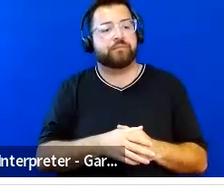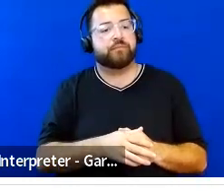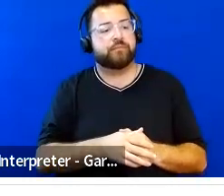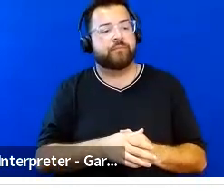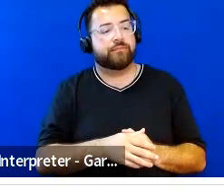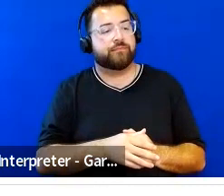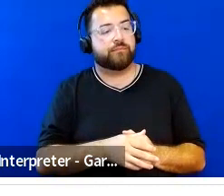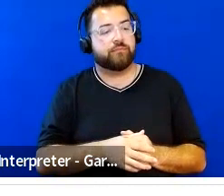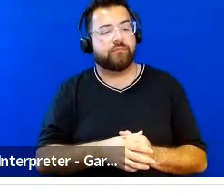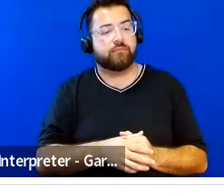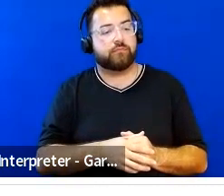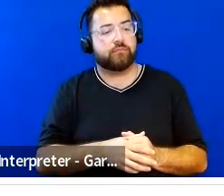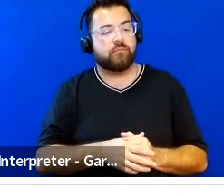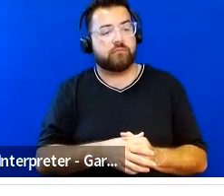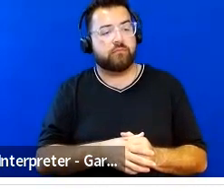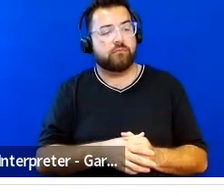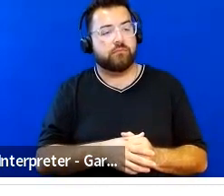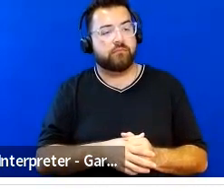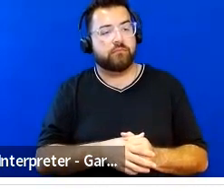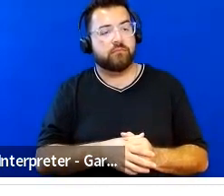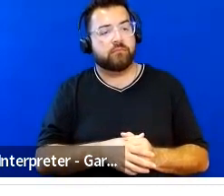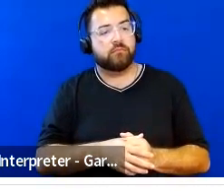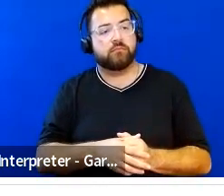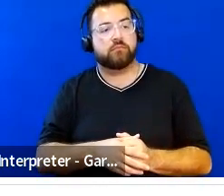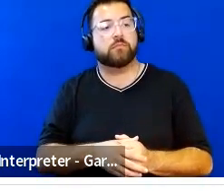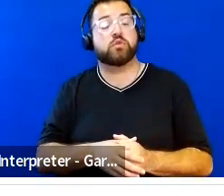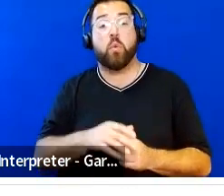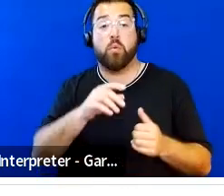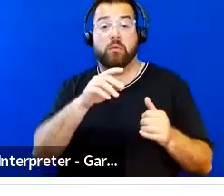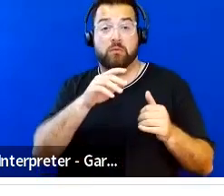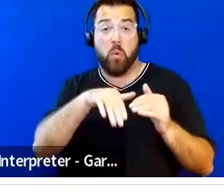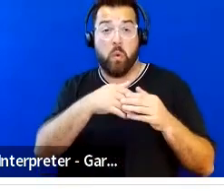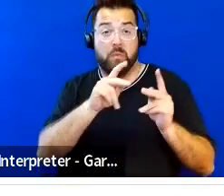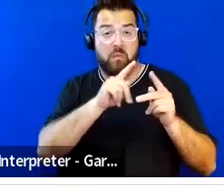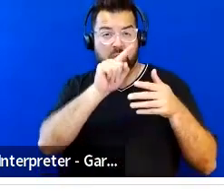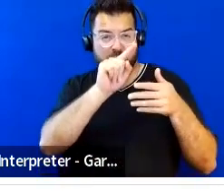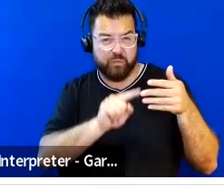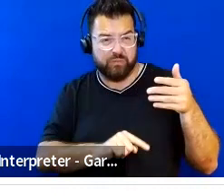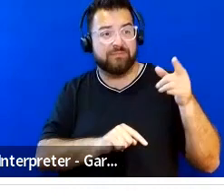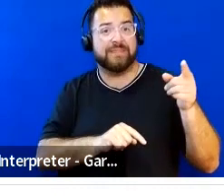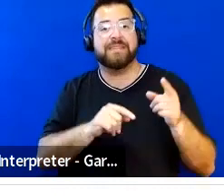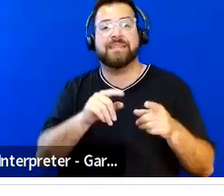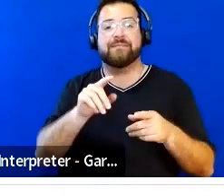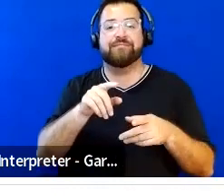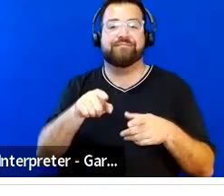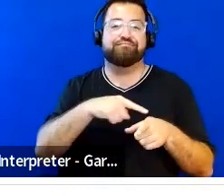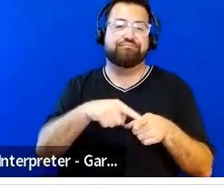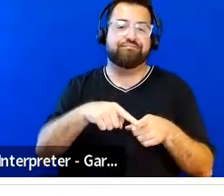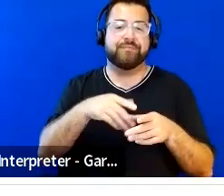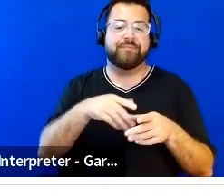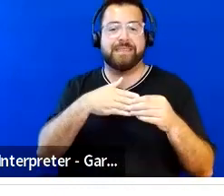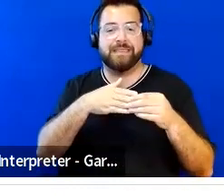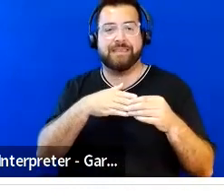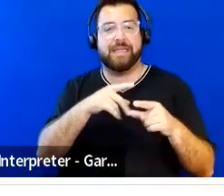This person's, so the discipline leads are they get a stipend